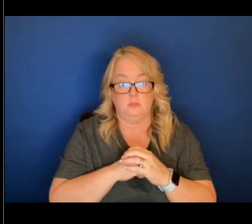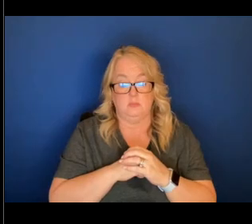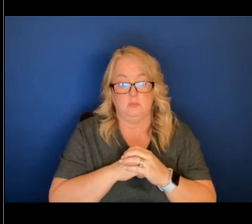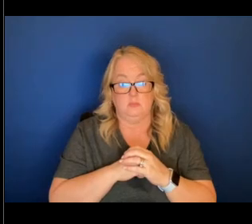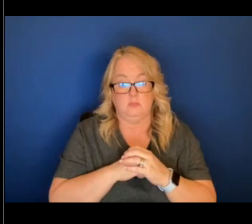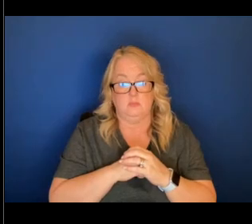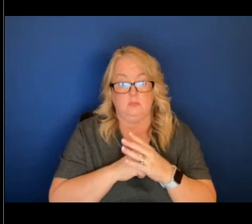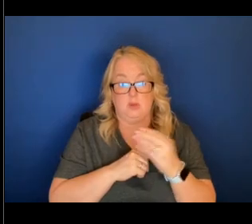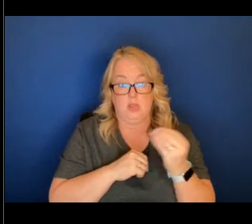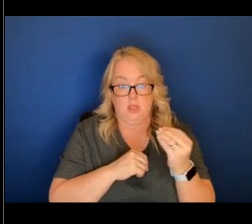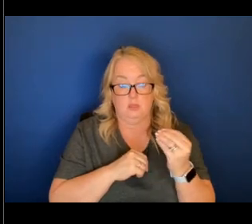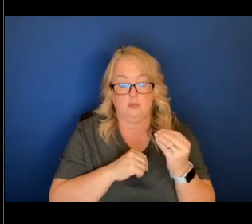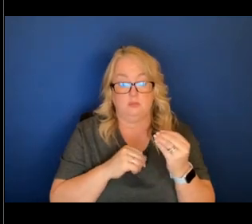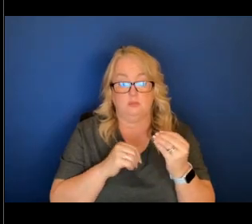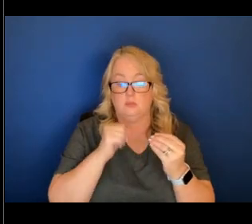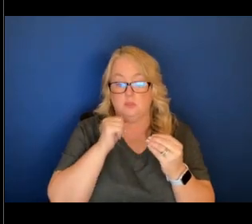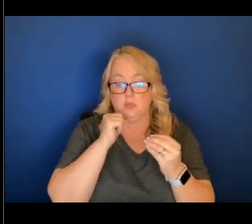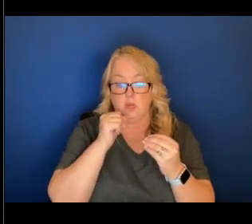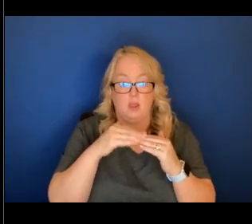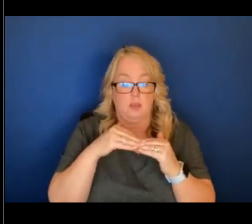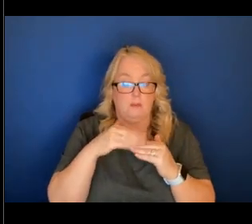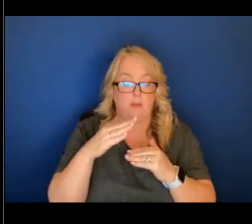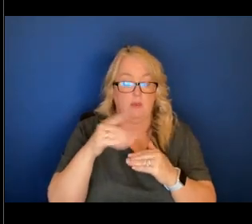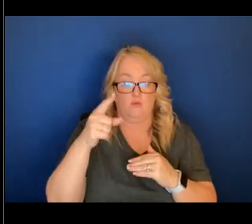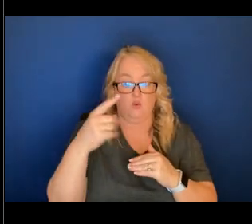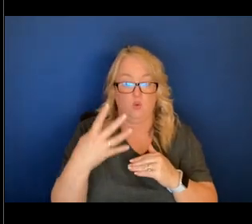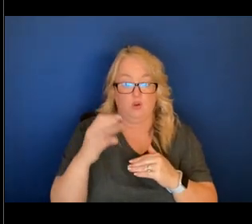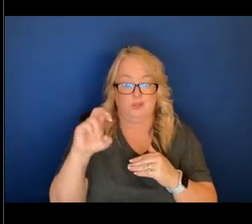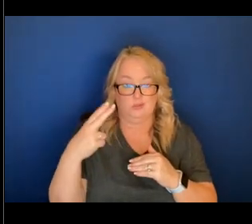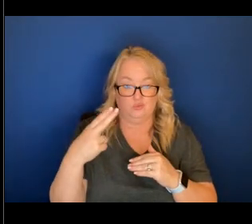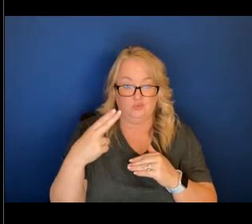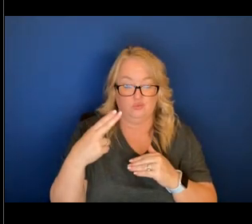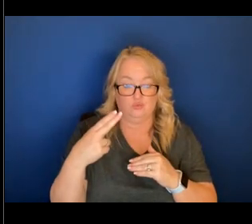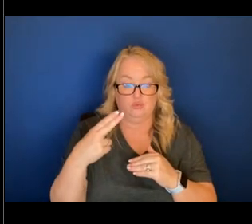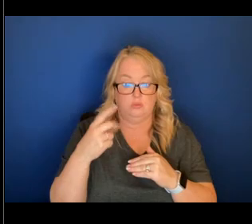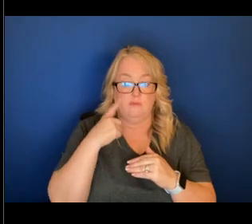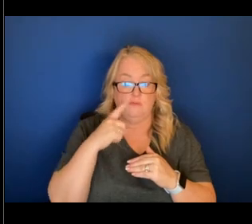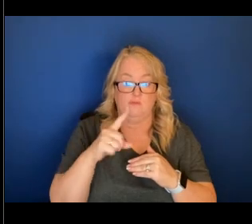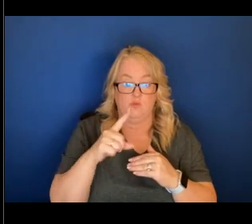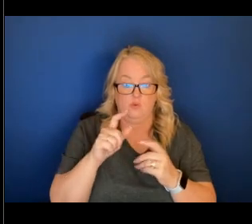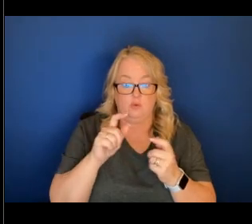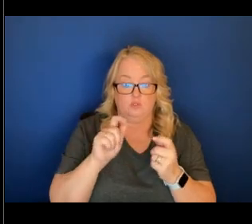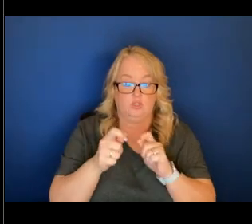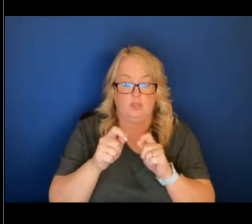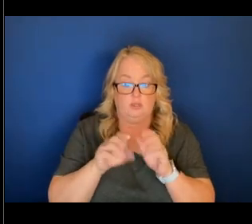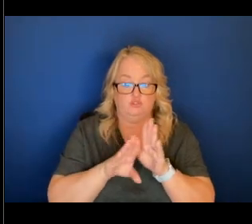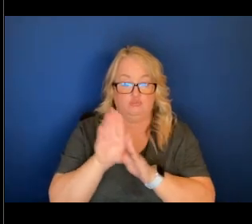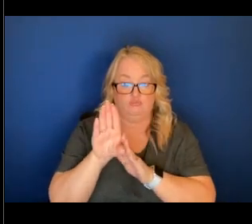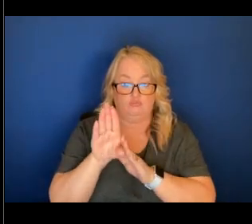And 3, not exceed a 1/4 inch of vertical change.